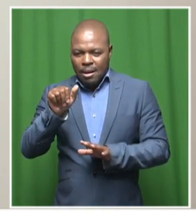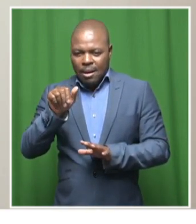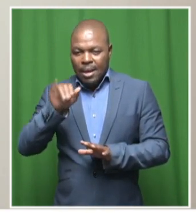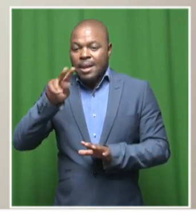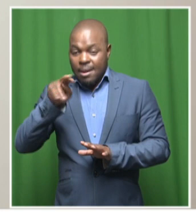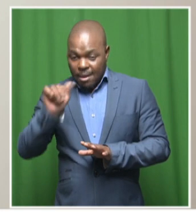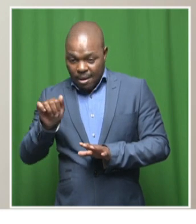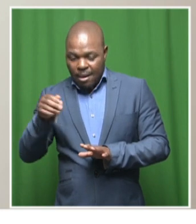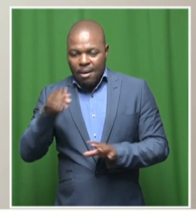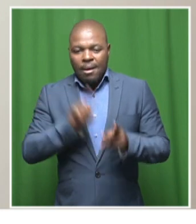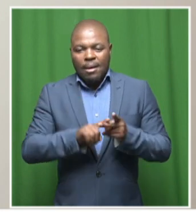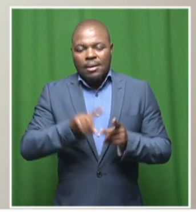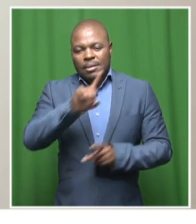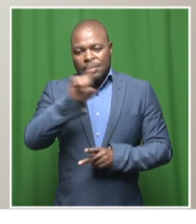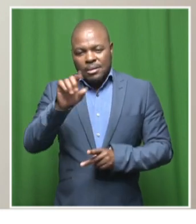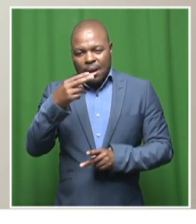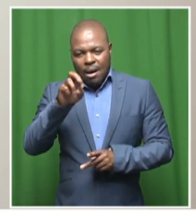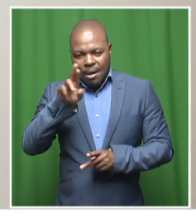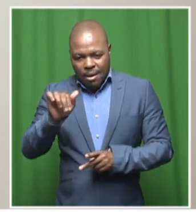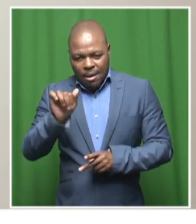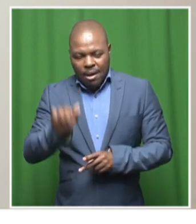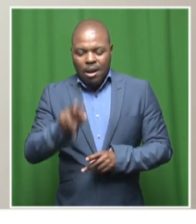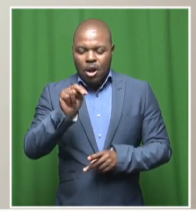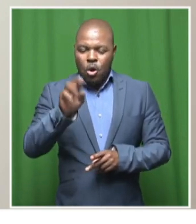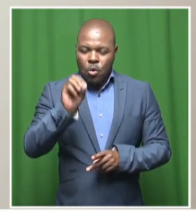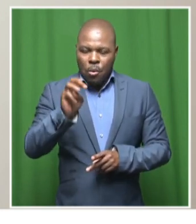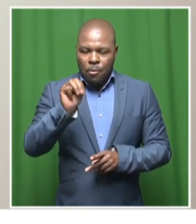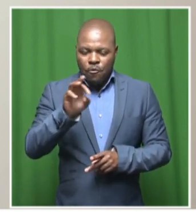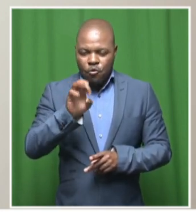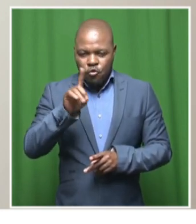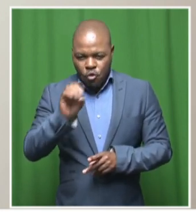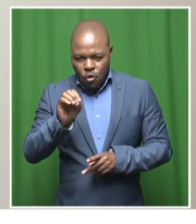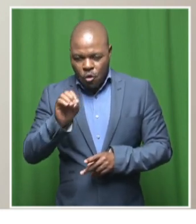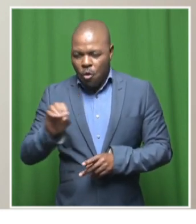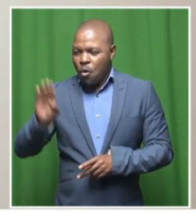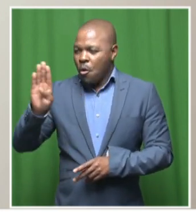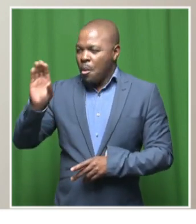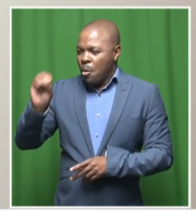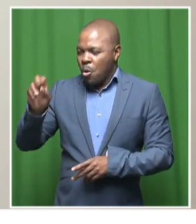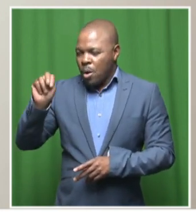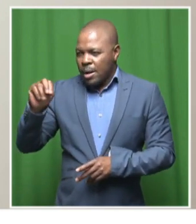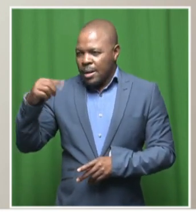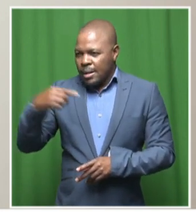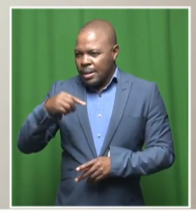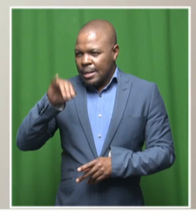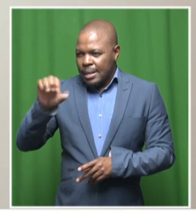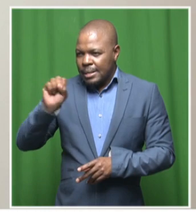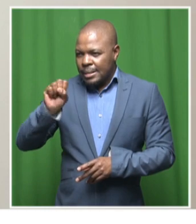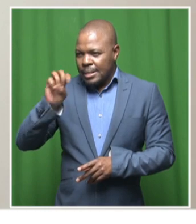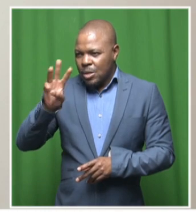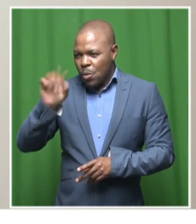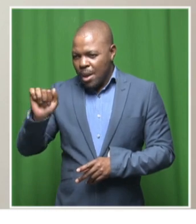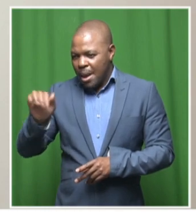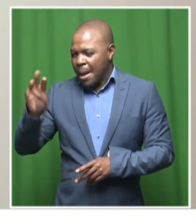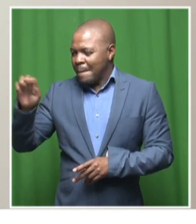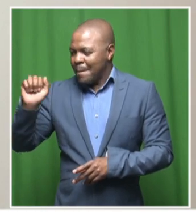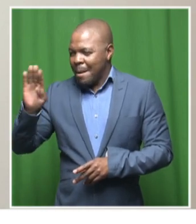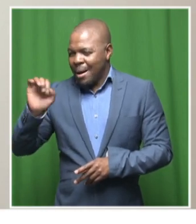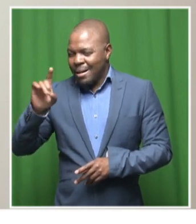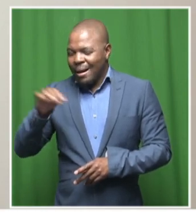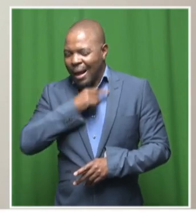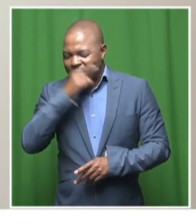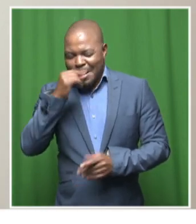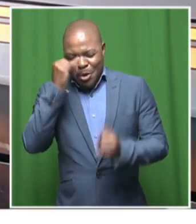got Uzahara. We've got Nomfundu Moy. We've got Ubongiziwe Mabandla. Ooh, if I say this name, it's going to be wrong.